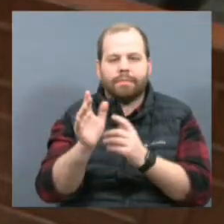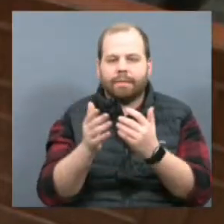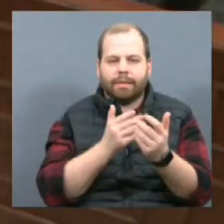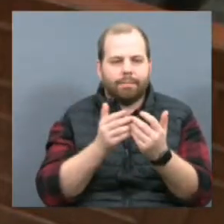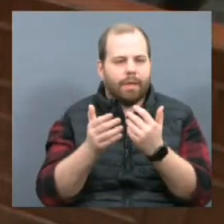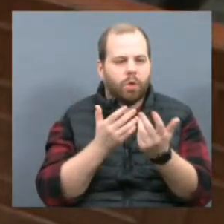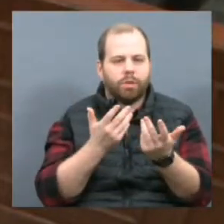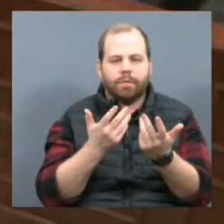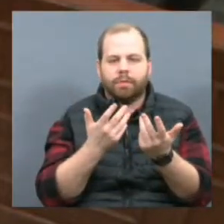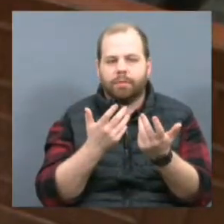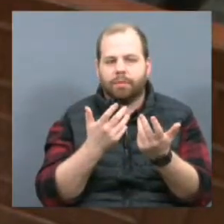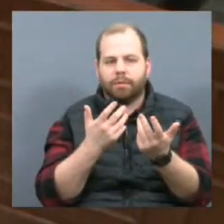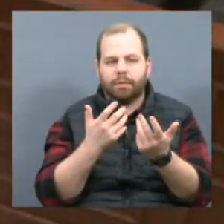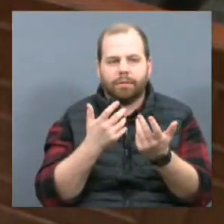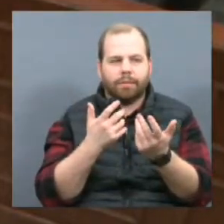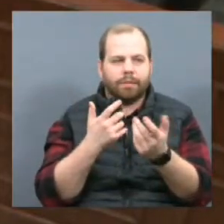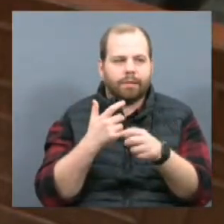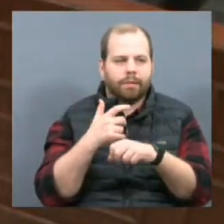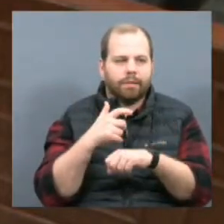5. 5